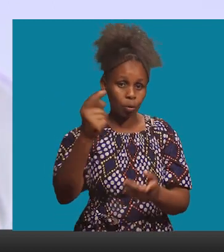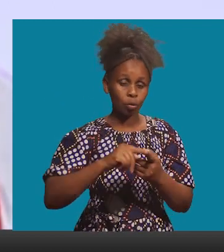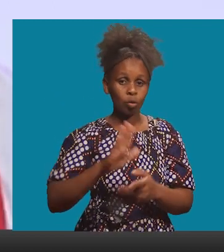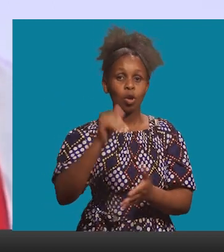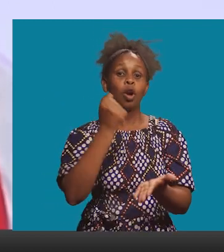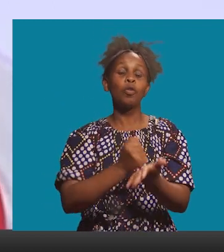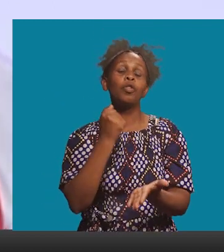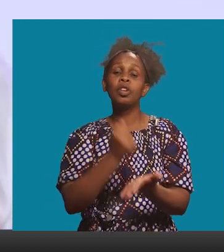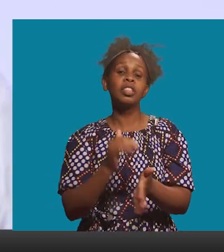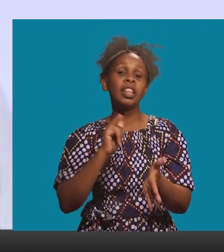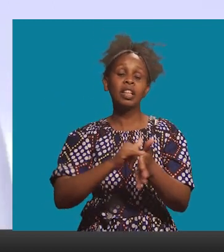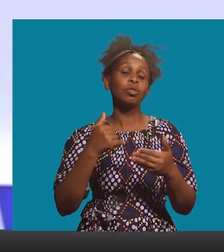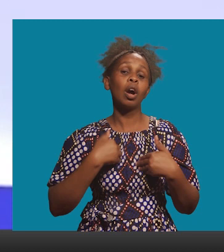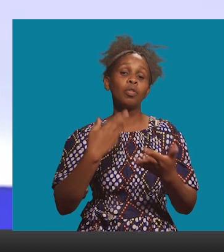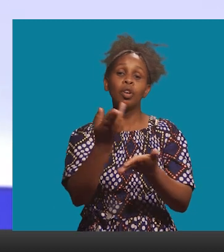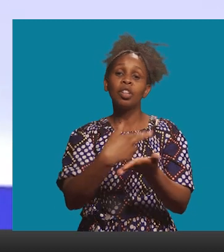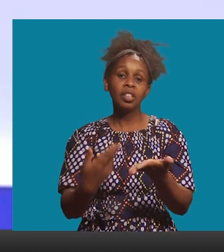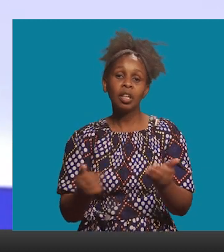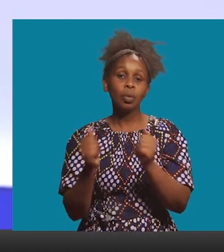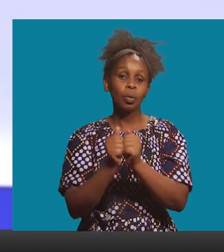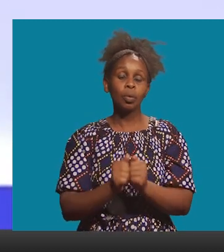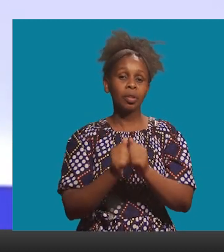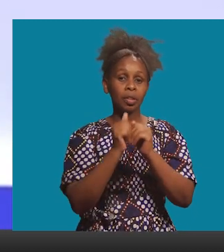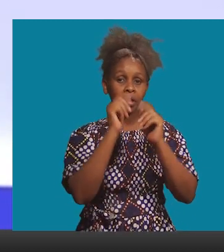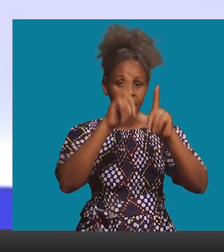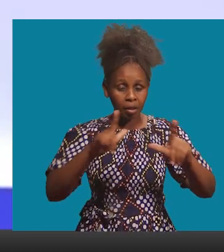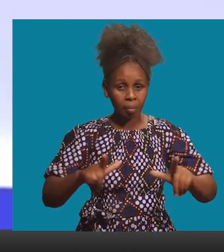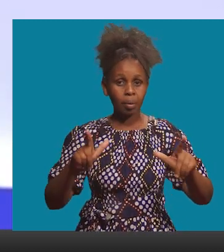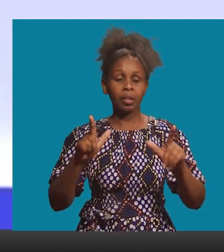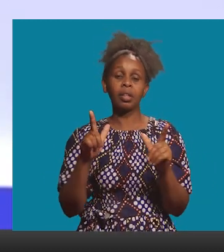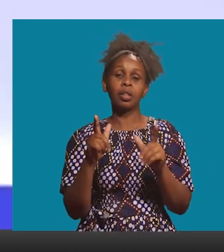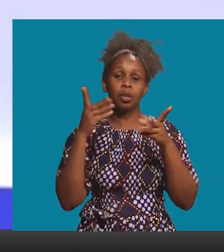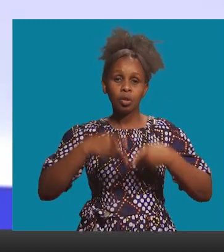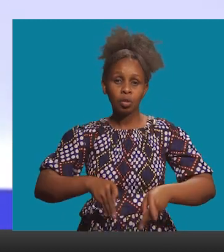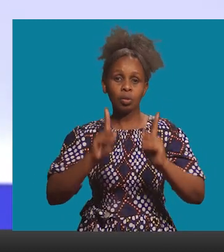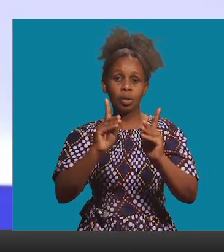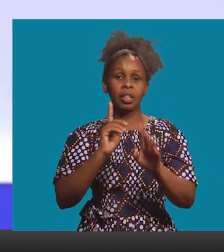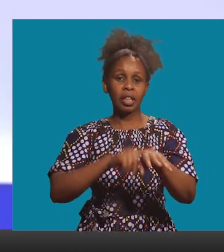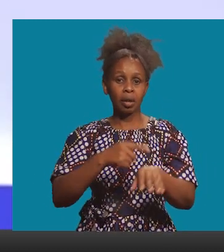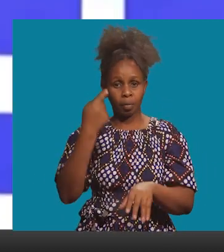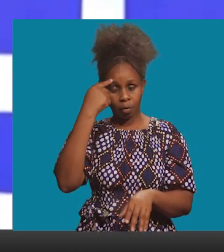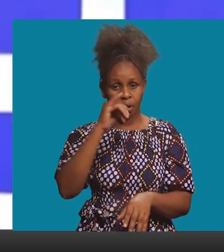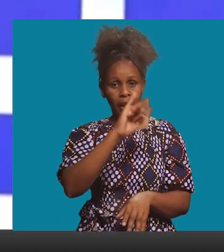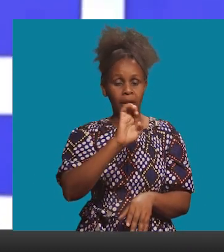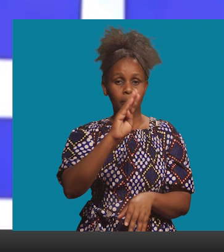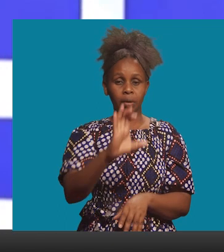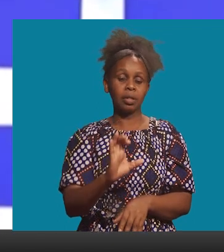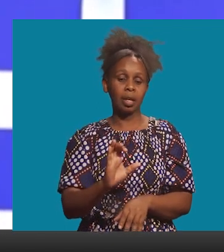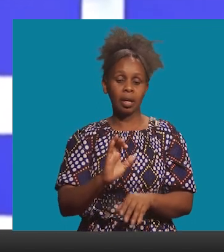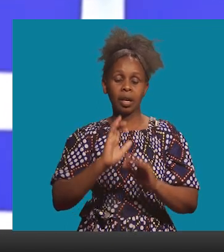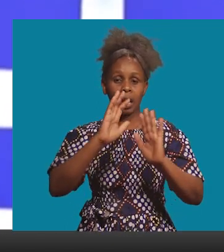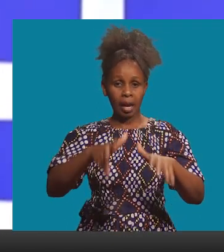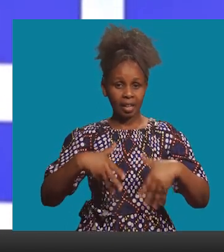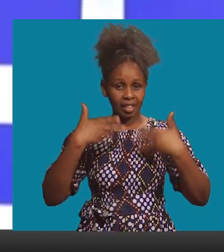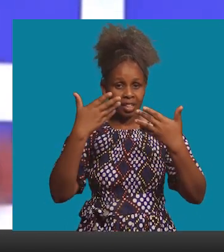kuhakikisha kwamba you have registered Jubilee Party as we did during the NDC. Nataka pia